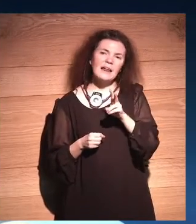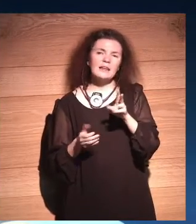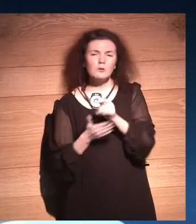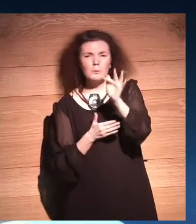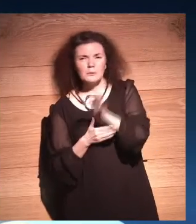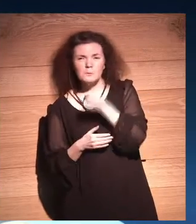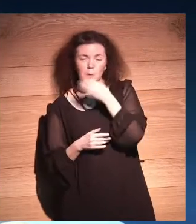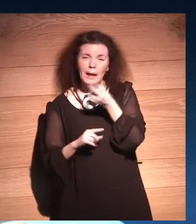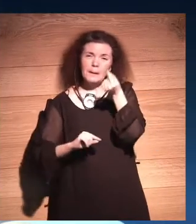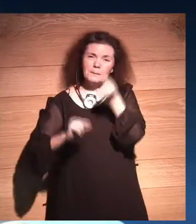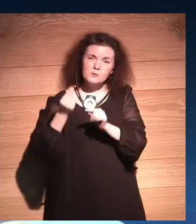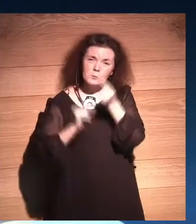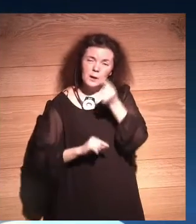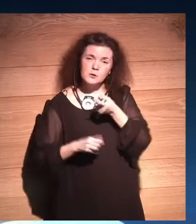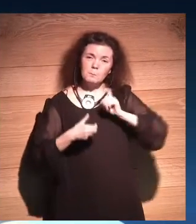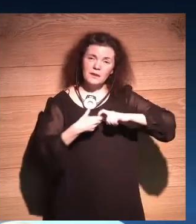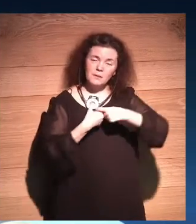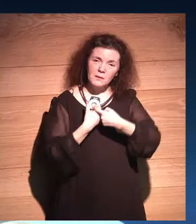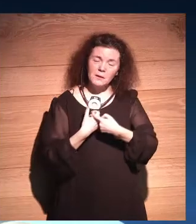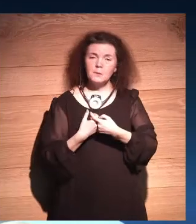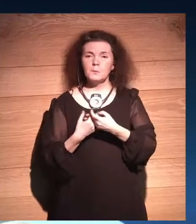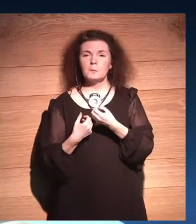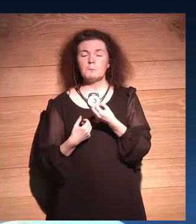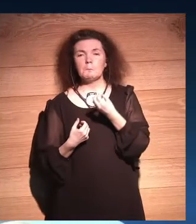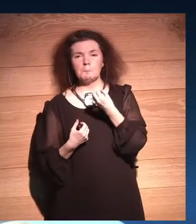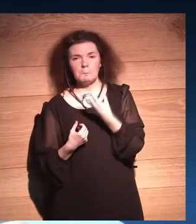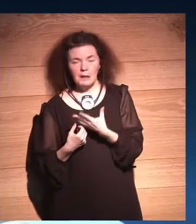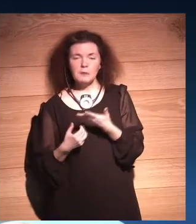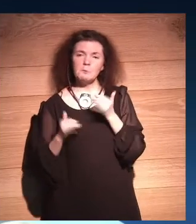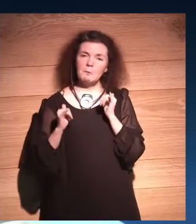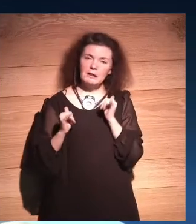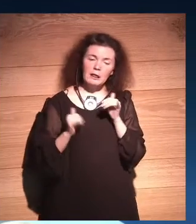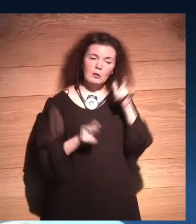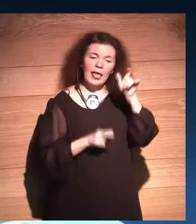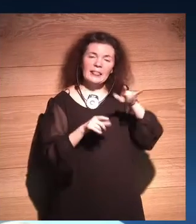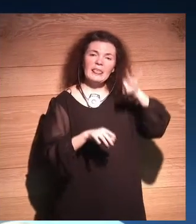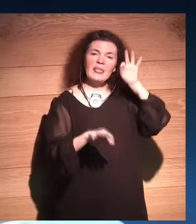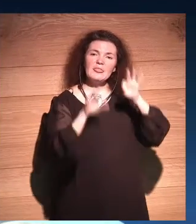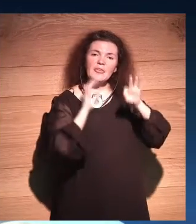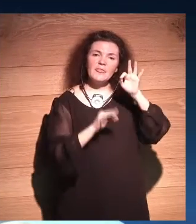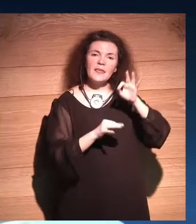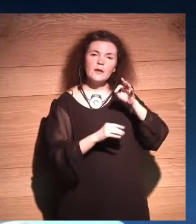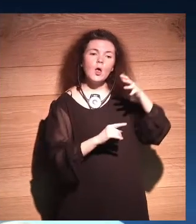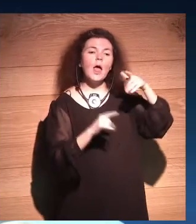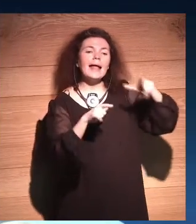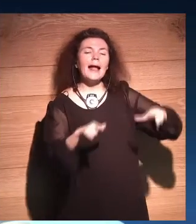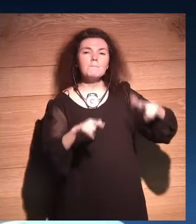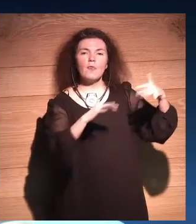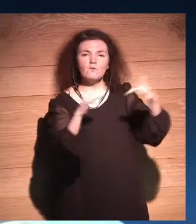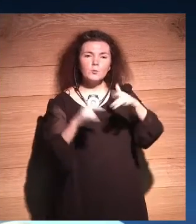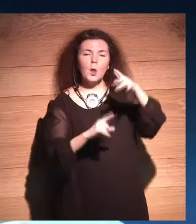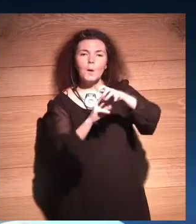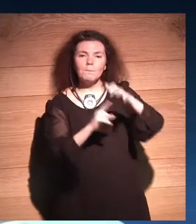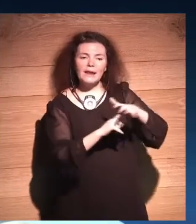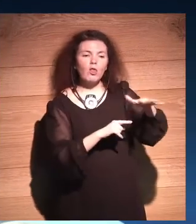is sort of sweet, people deciding about playgrounds and football pitches, but this is not where the real power politics is at.